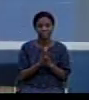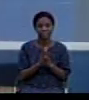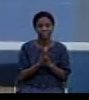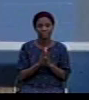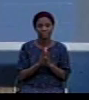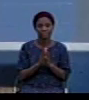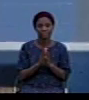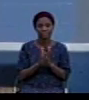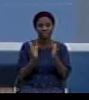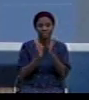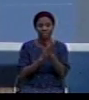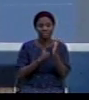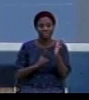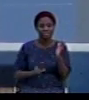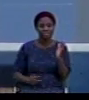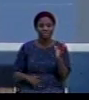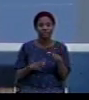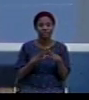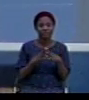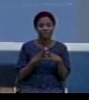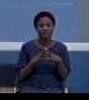Praise the Lord.